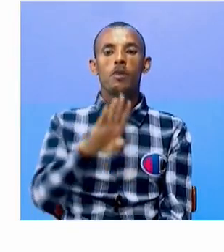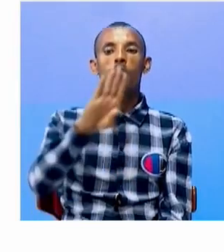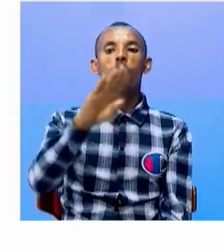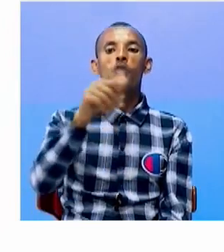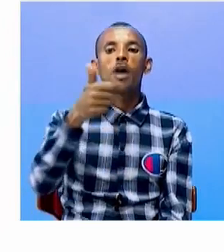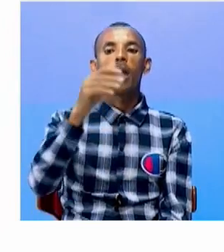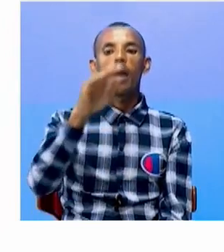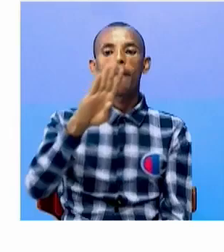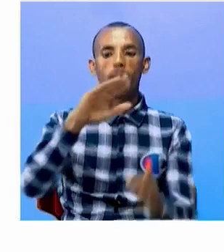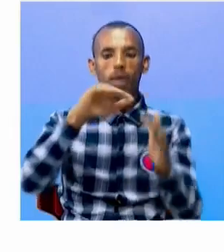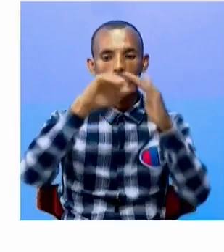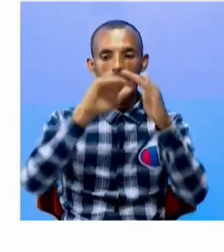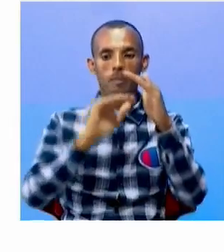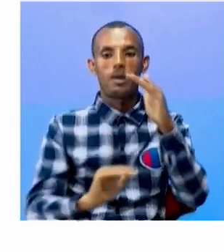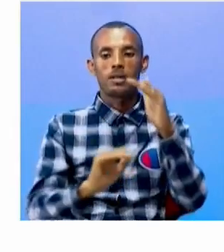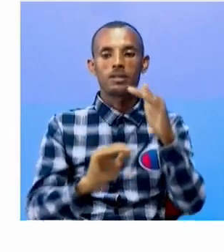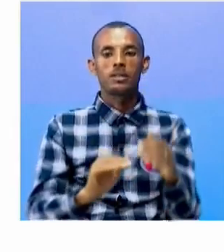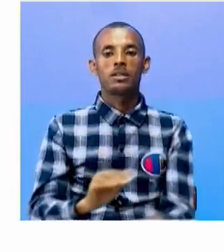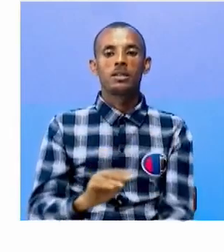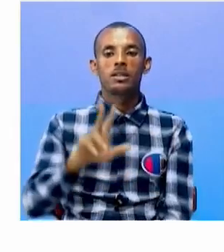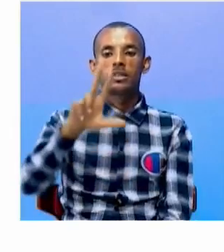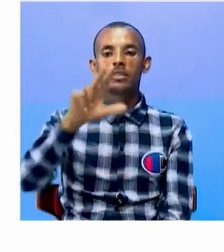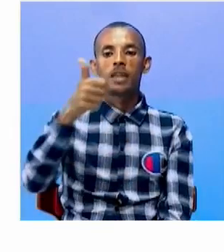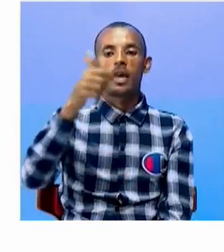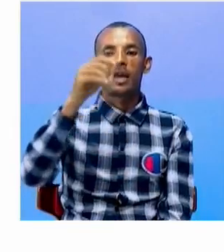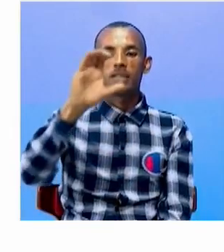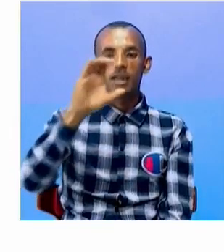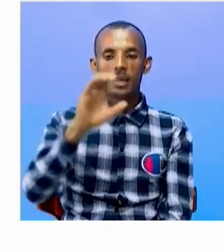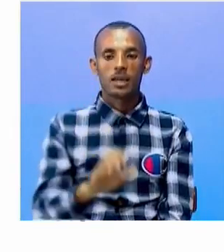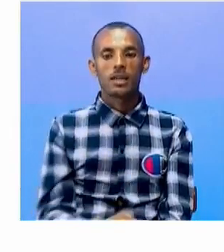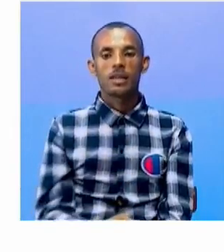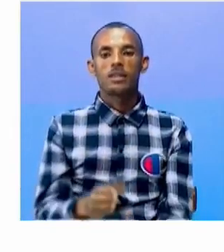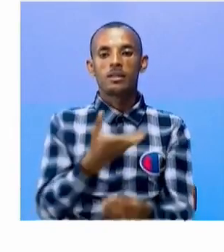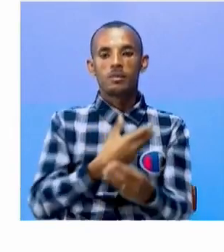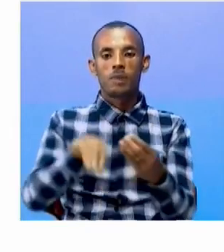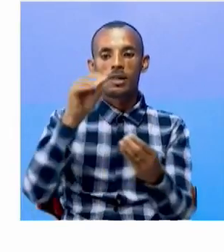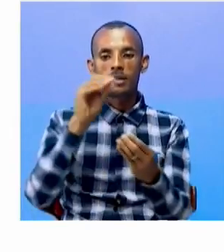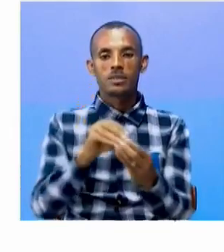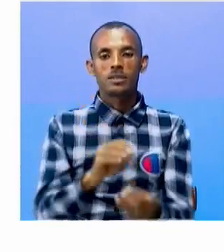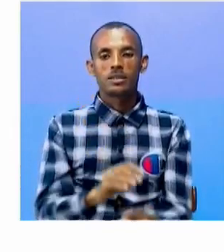4ab minus 3ac plus